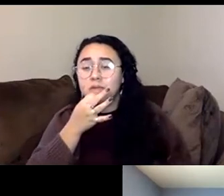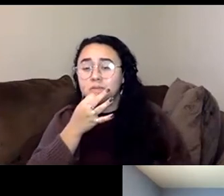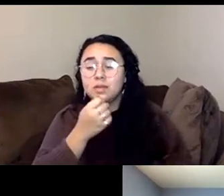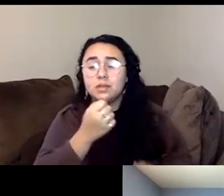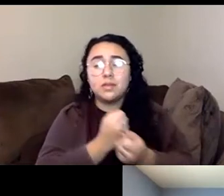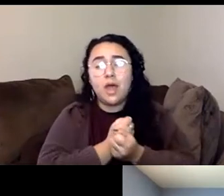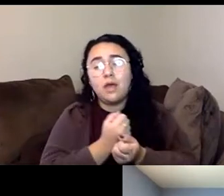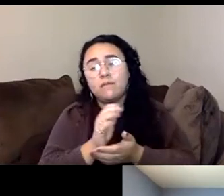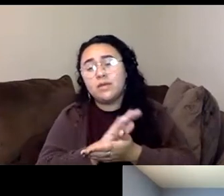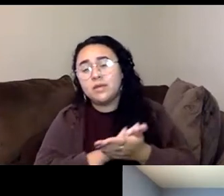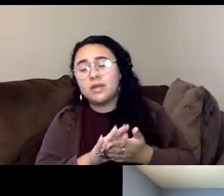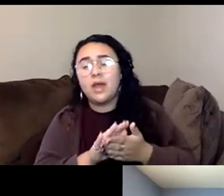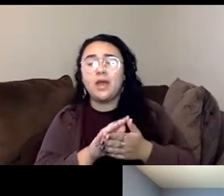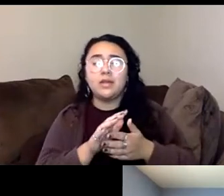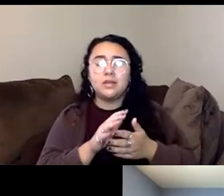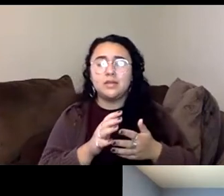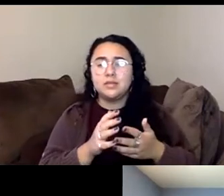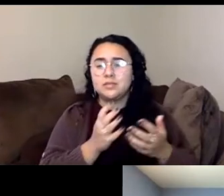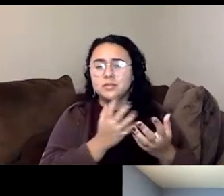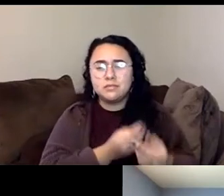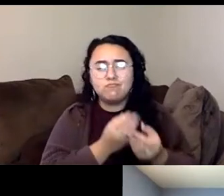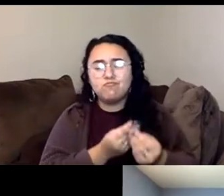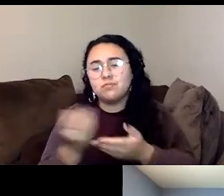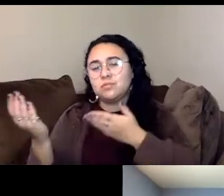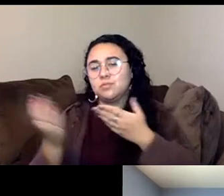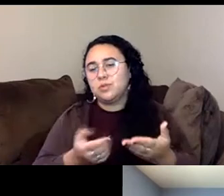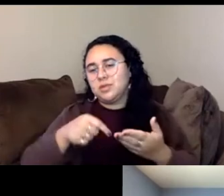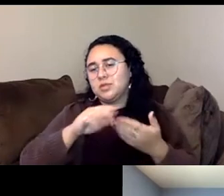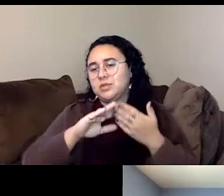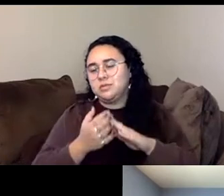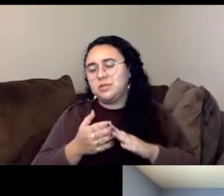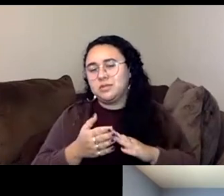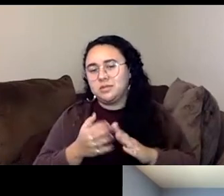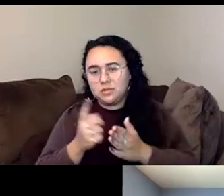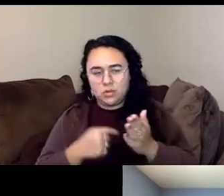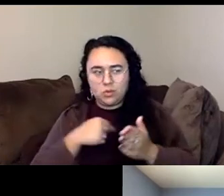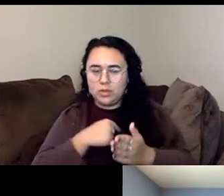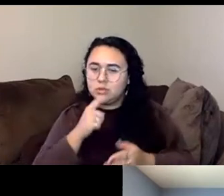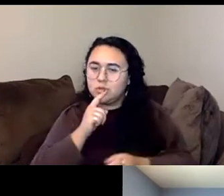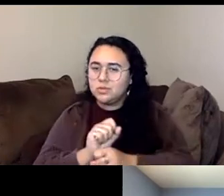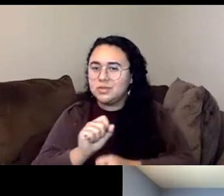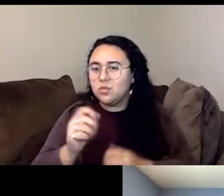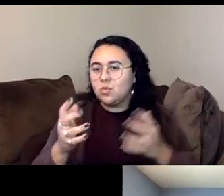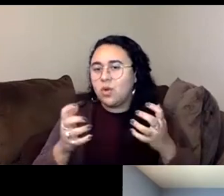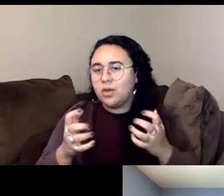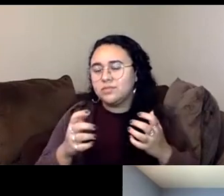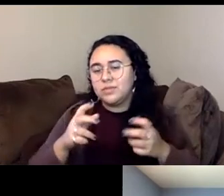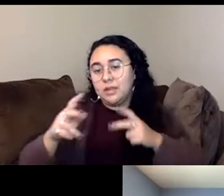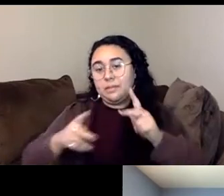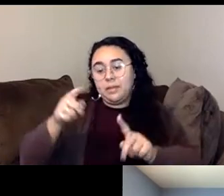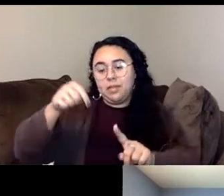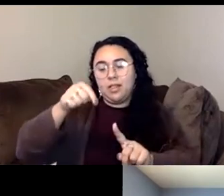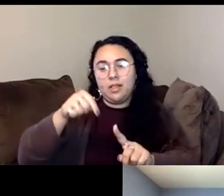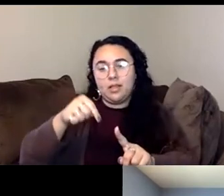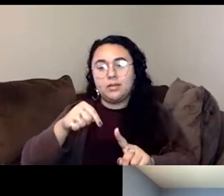kindness, your generosity, bring all of that with you, right, to this community, because that is what the community really is about. It's about the people, right? But we need your